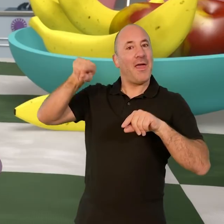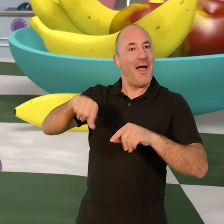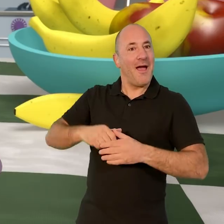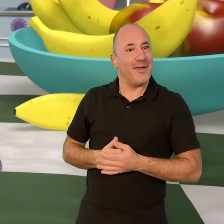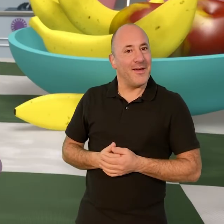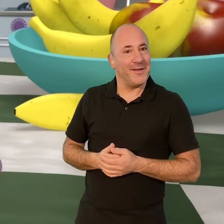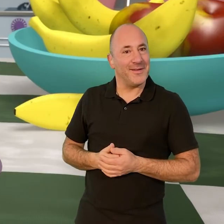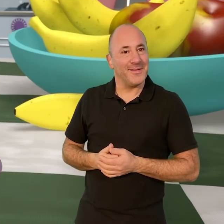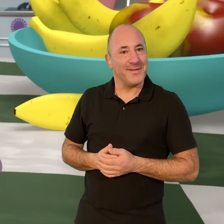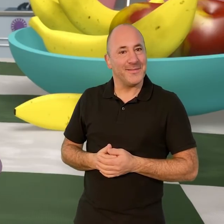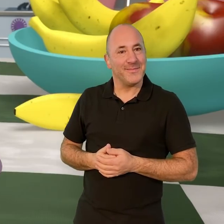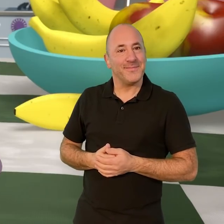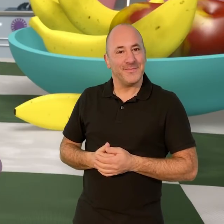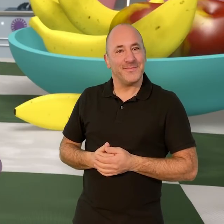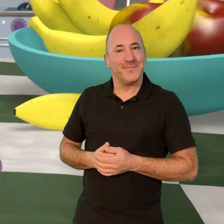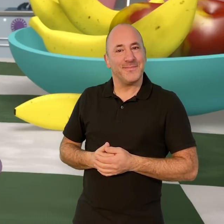to Betsy the Banana.